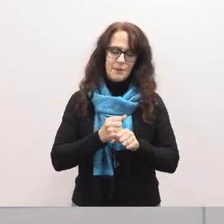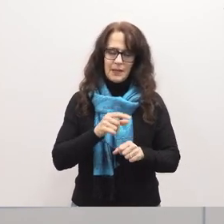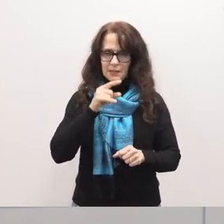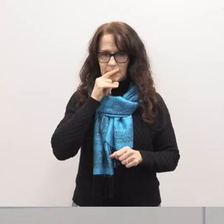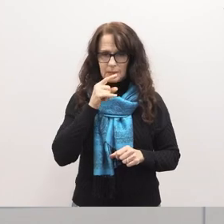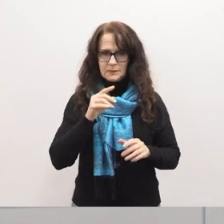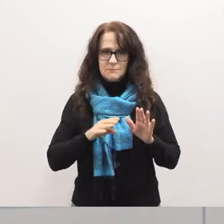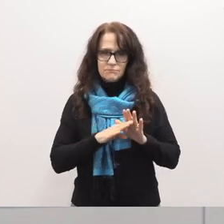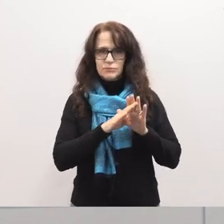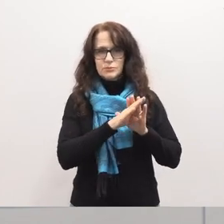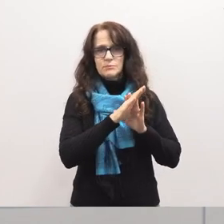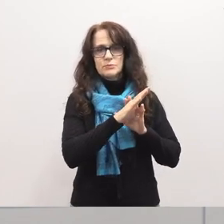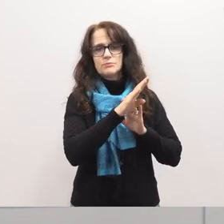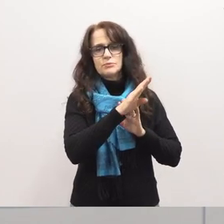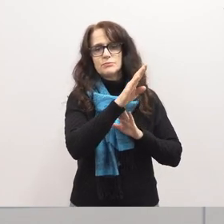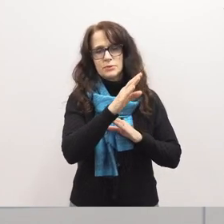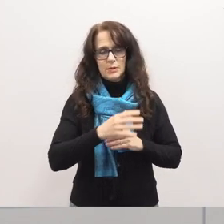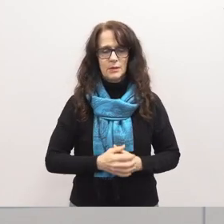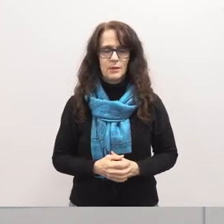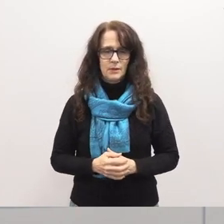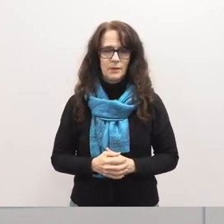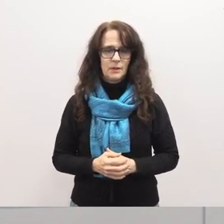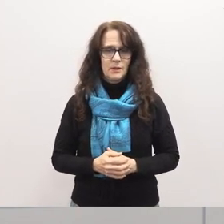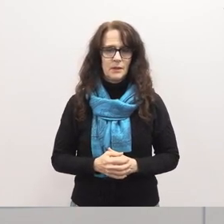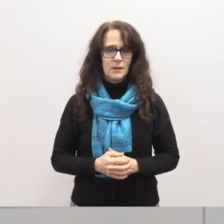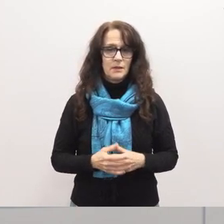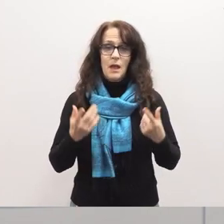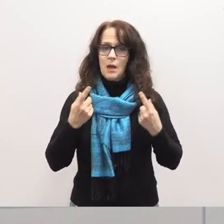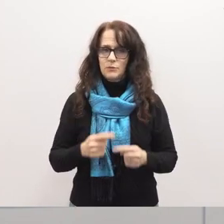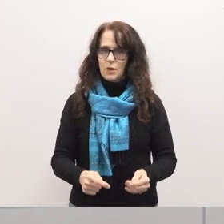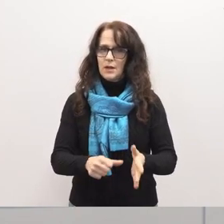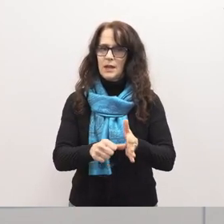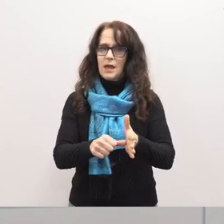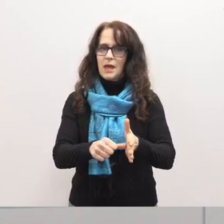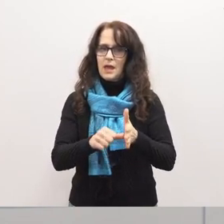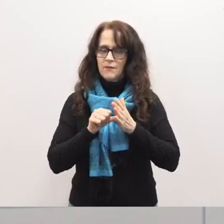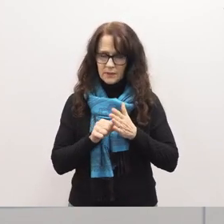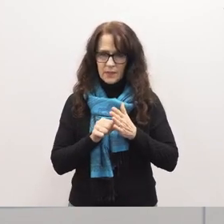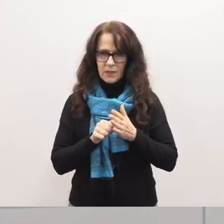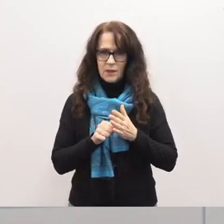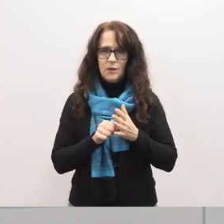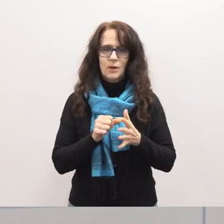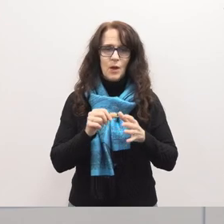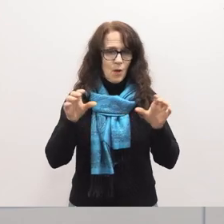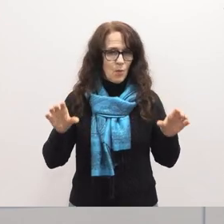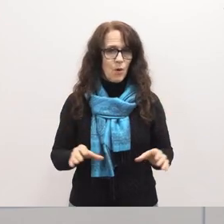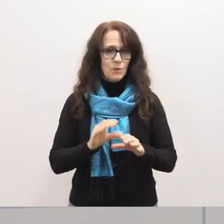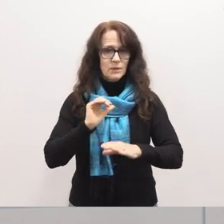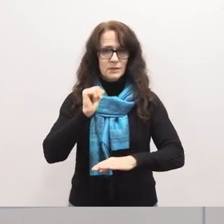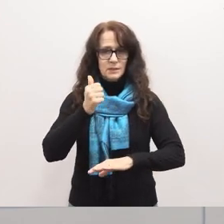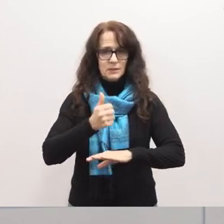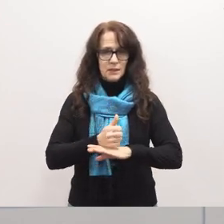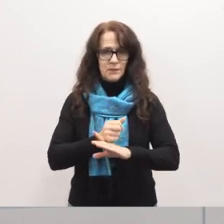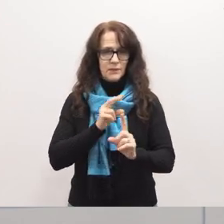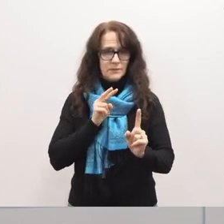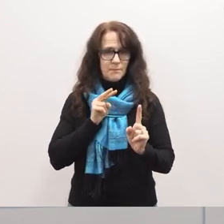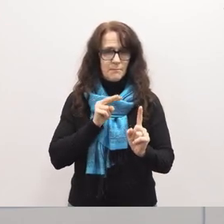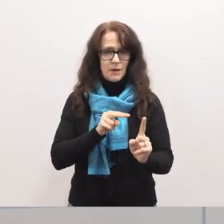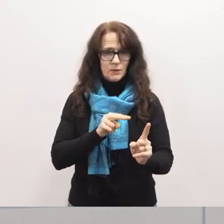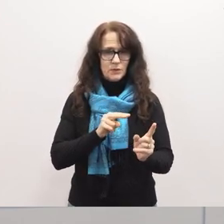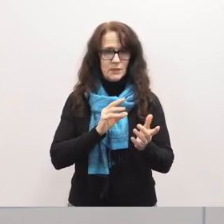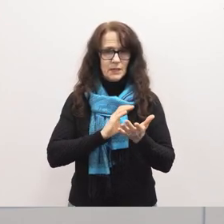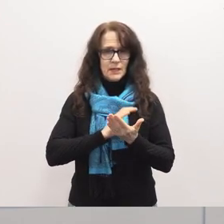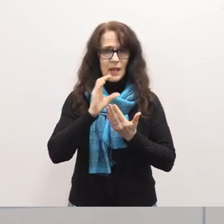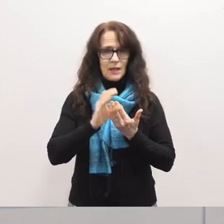forward. So I'm trying to emphasize that what we're doing in setting up this monitoring calendar